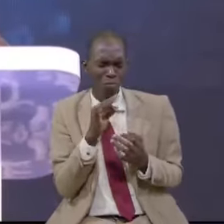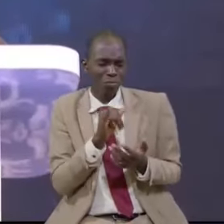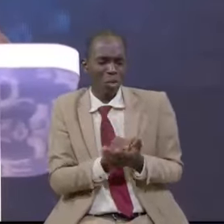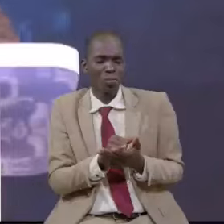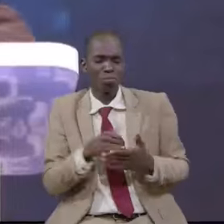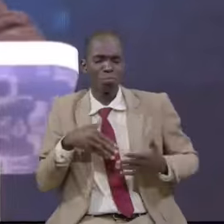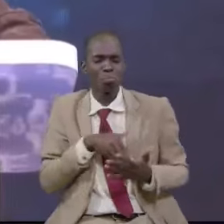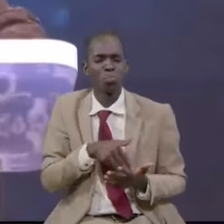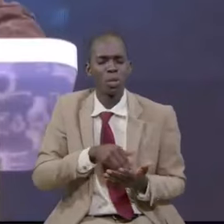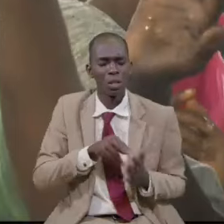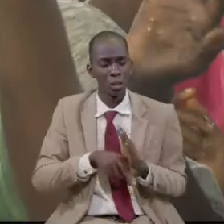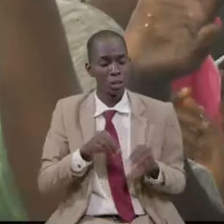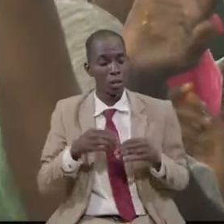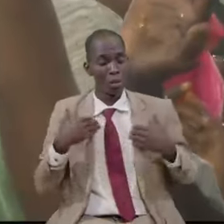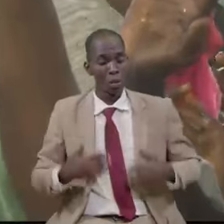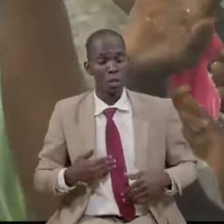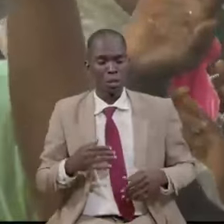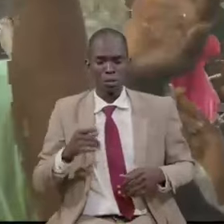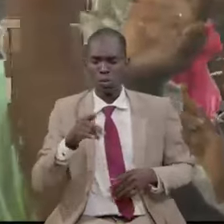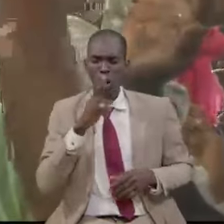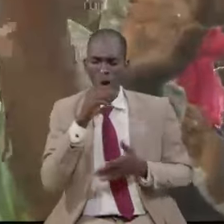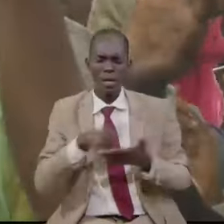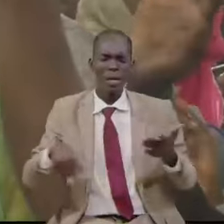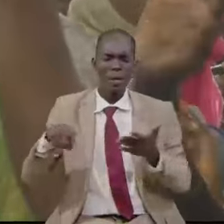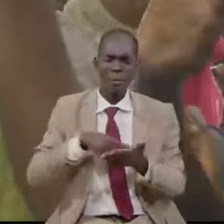canceled in Jesus' name.